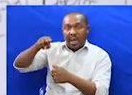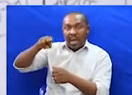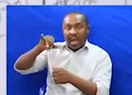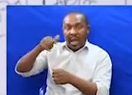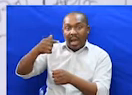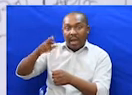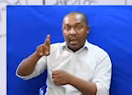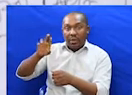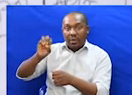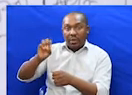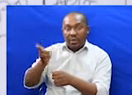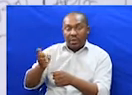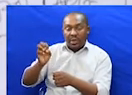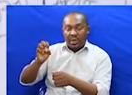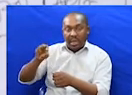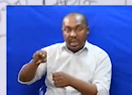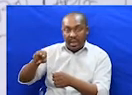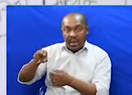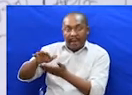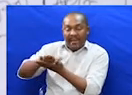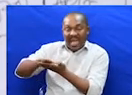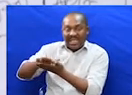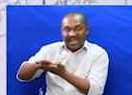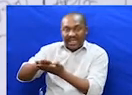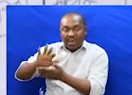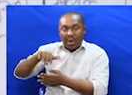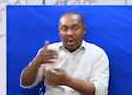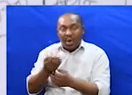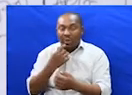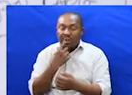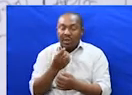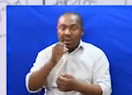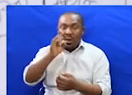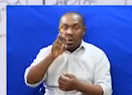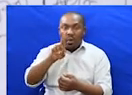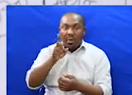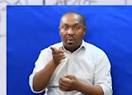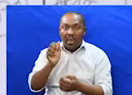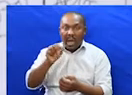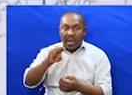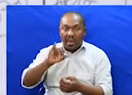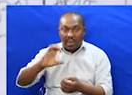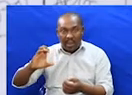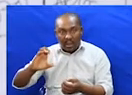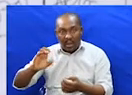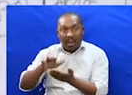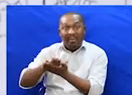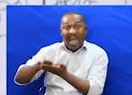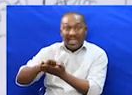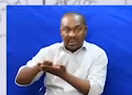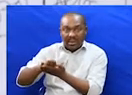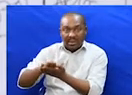nitrogen base, or another word we can say organic base. So together,